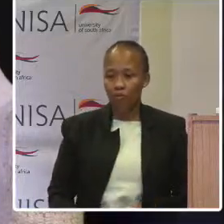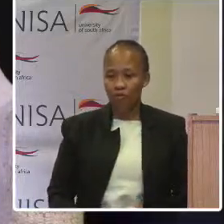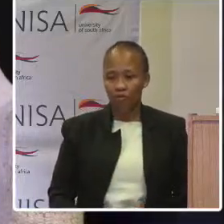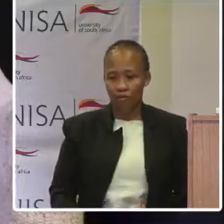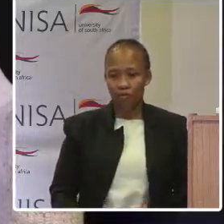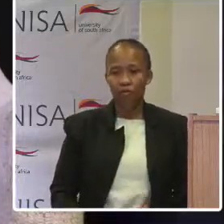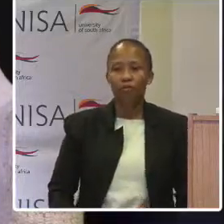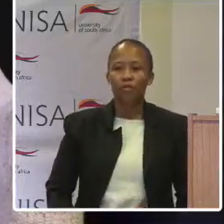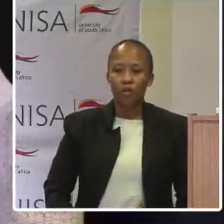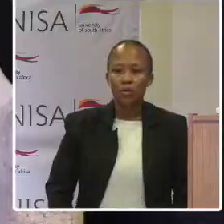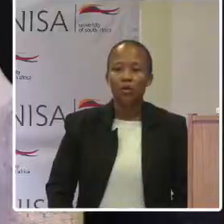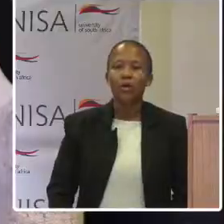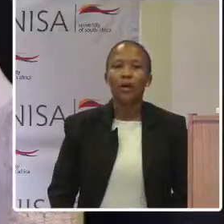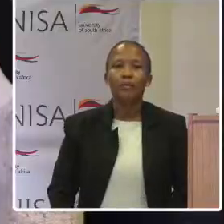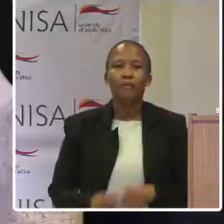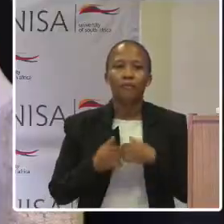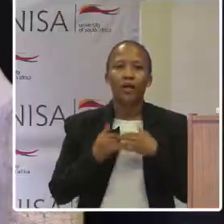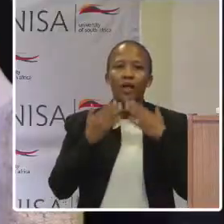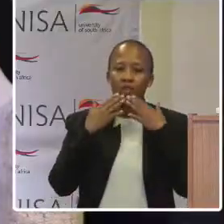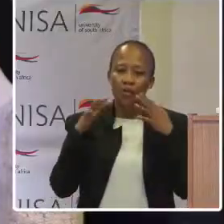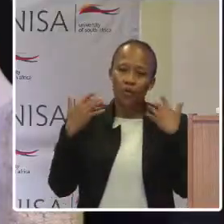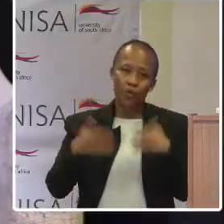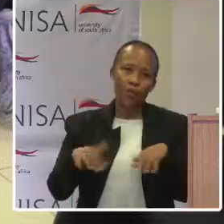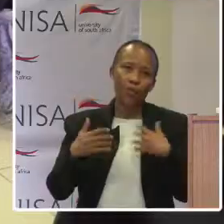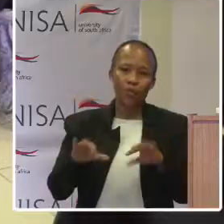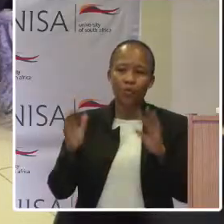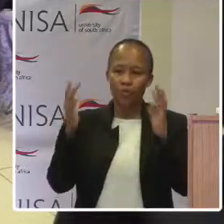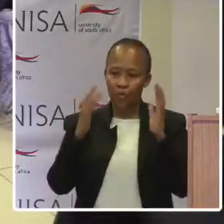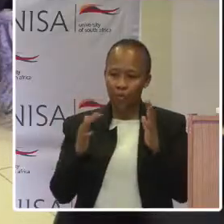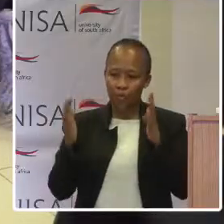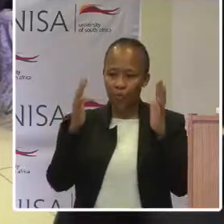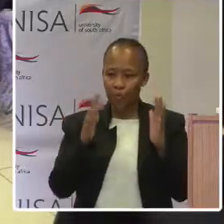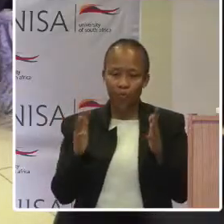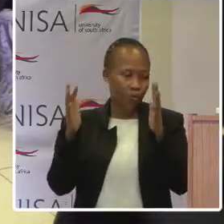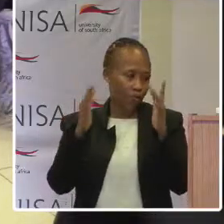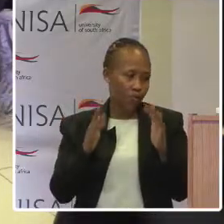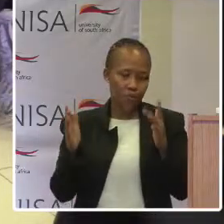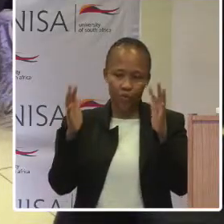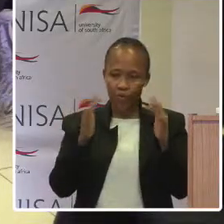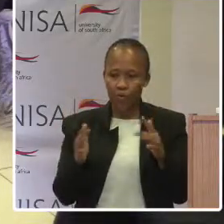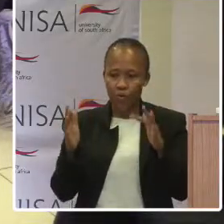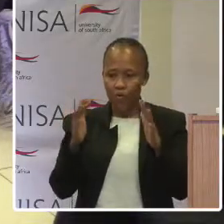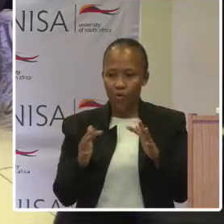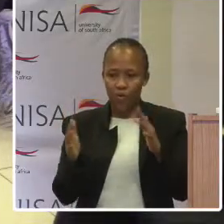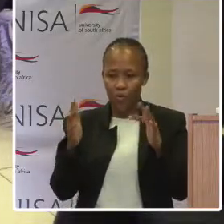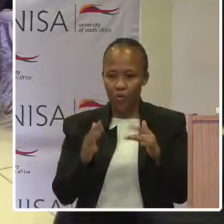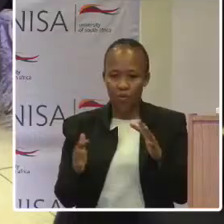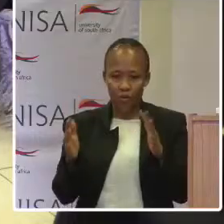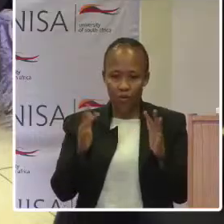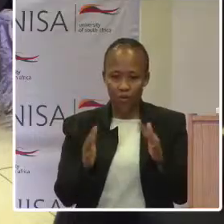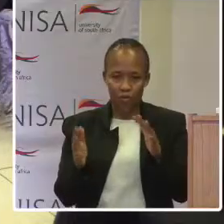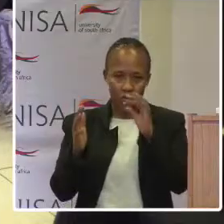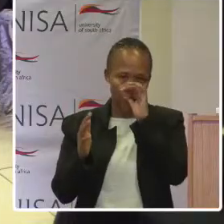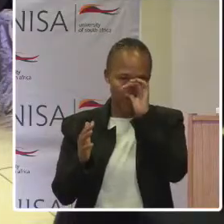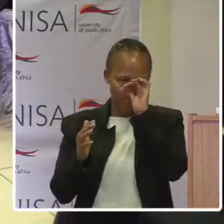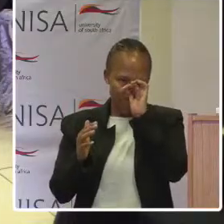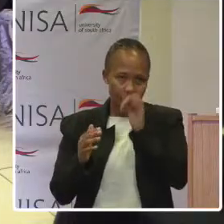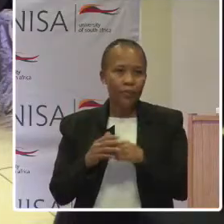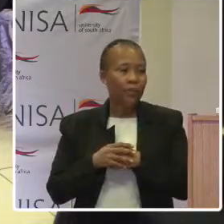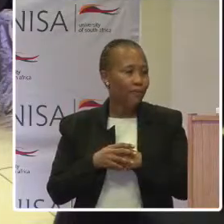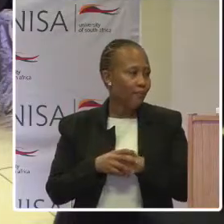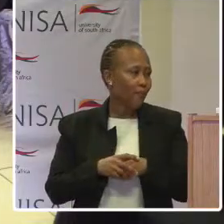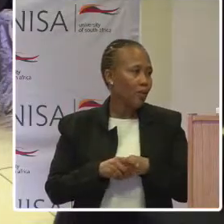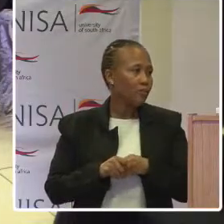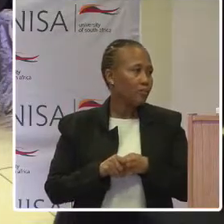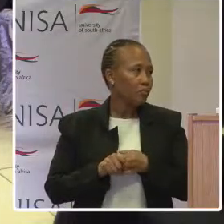Thank you, my colleagues. Can you give them a big round of applause? As we were having this